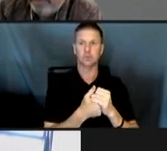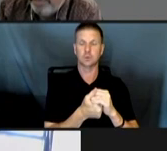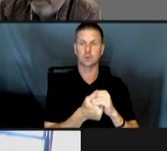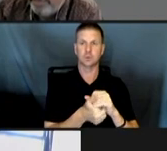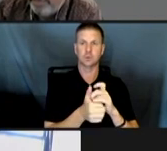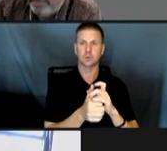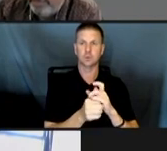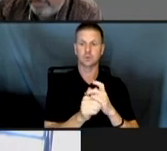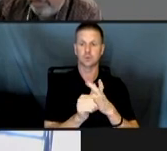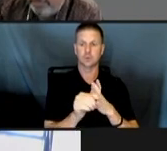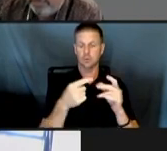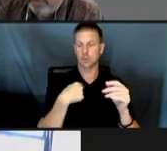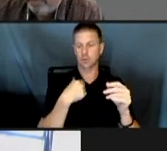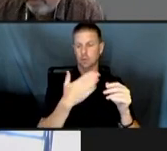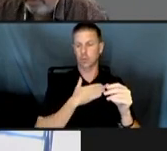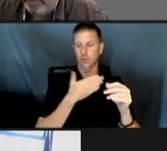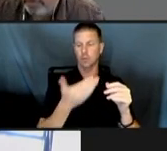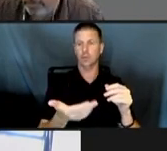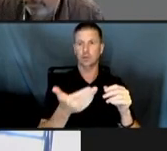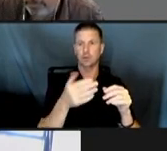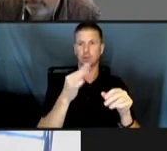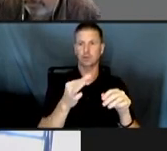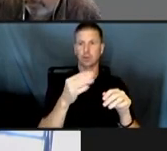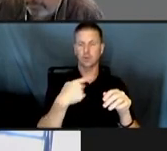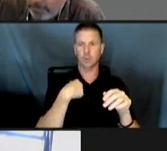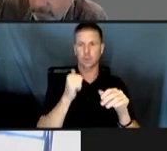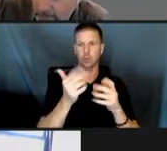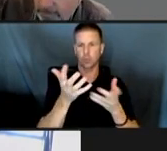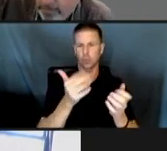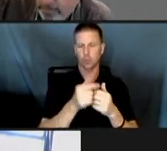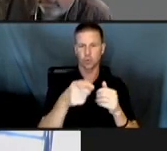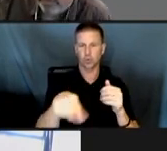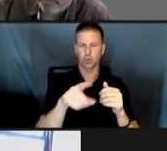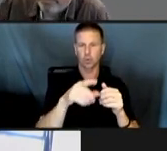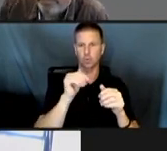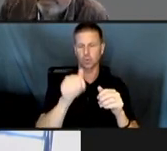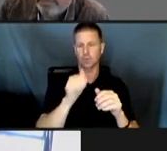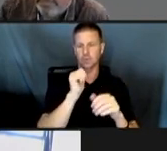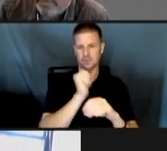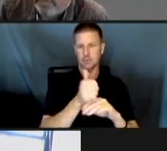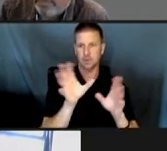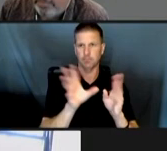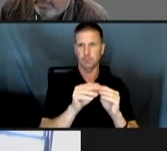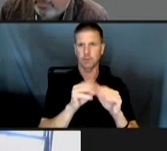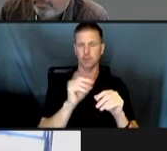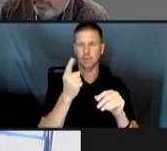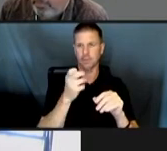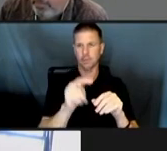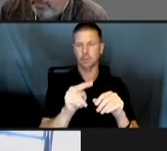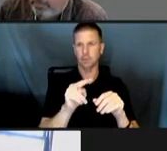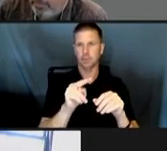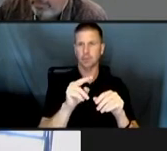And Alan, I'd be willing to, if you want, I can work with you and we can at least set up the meeting and then